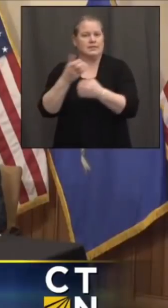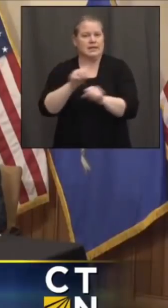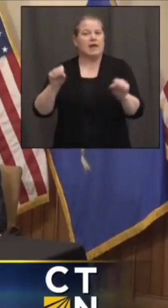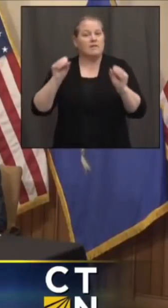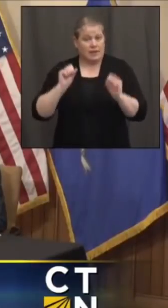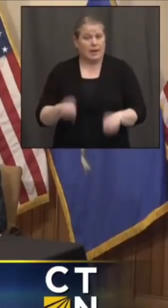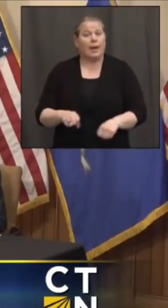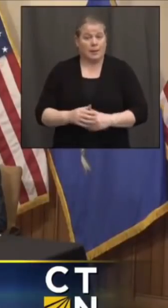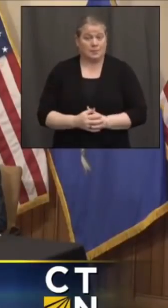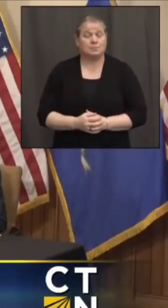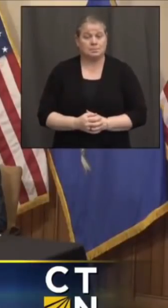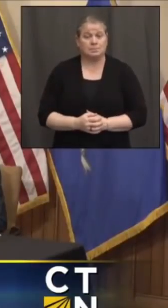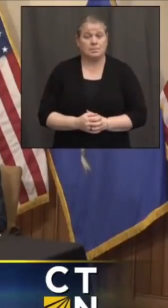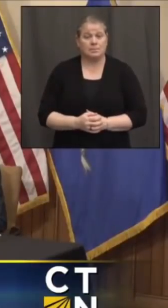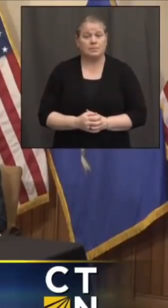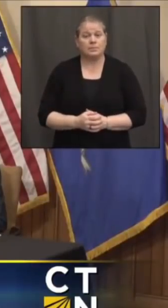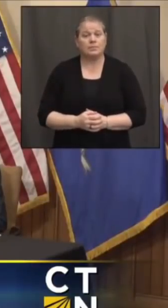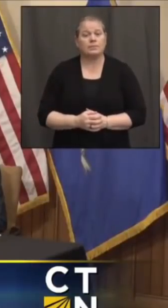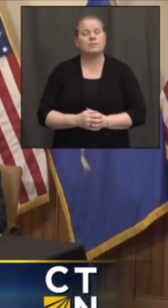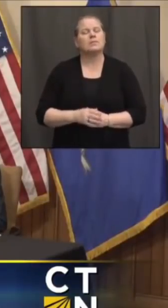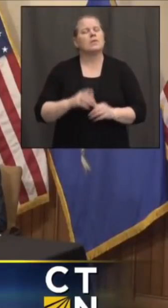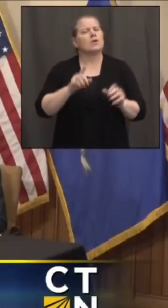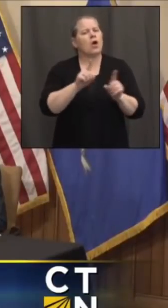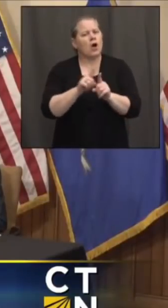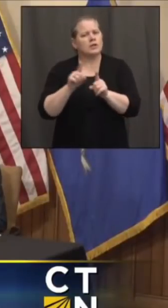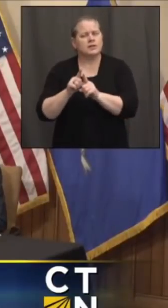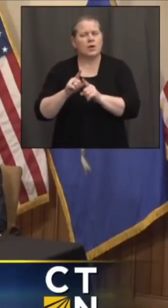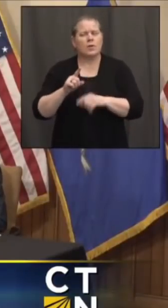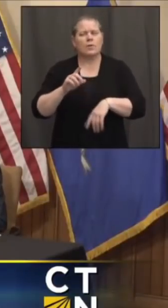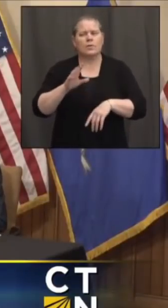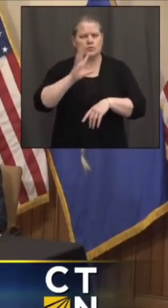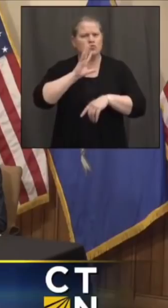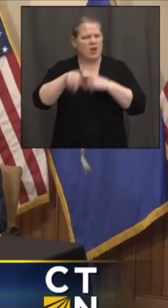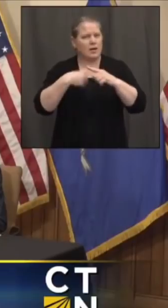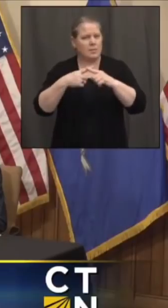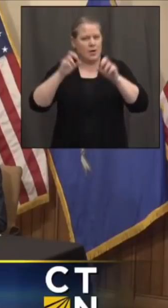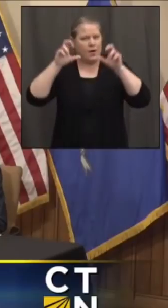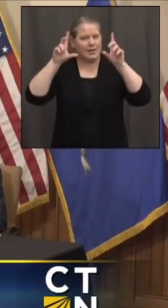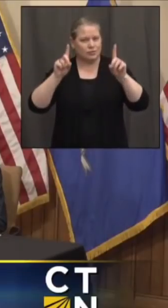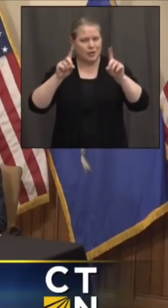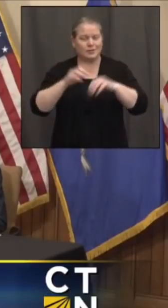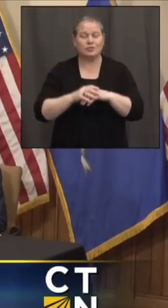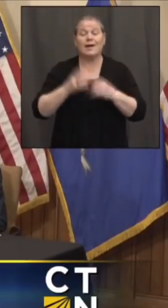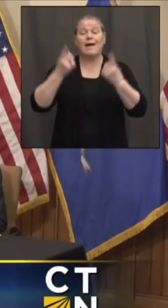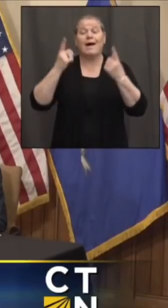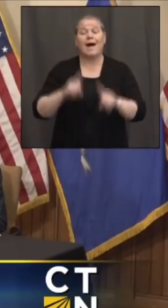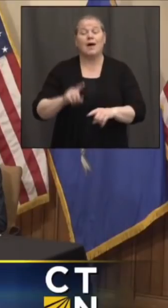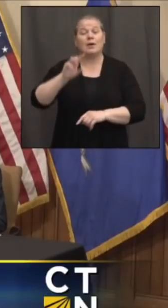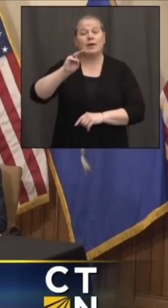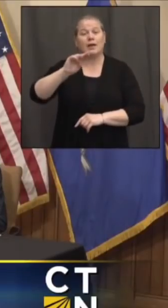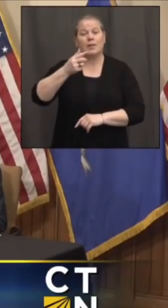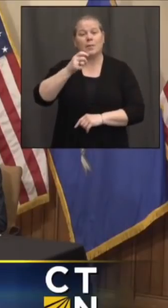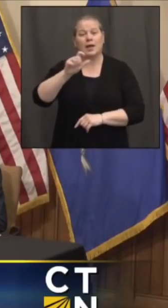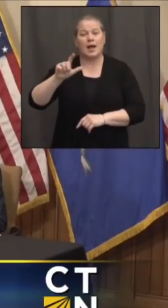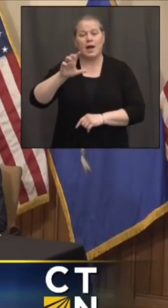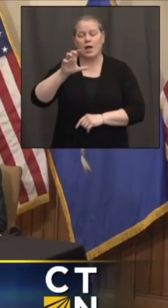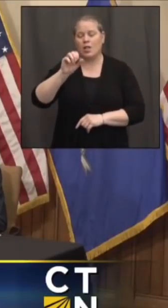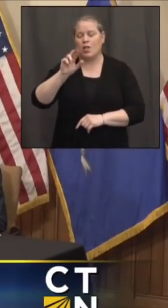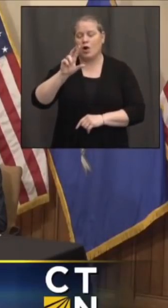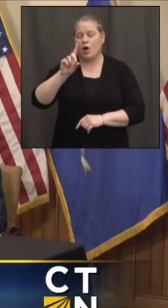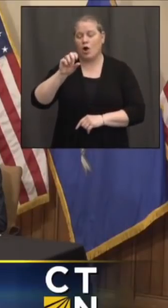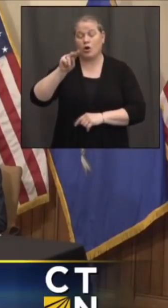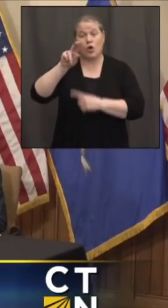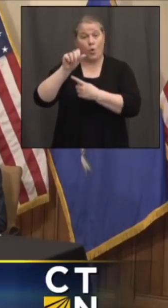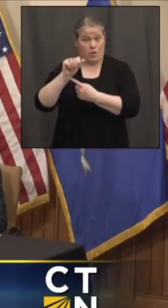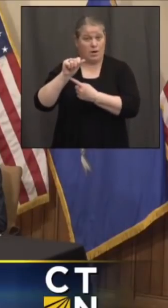And also as well, it's speaking of education, Miguel Cardona, it looks like he will be confirmed as the